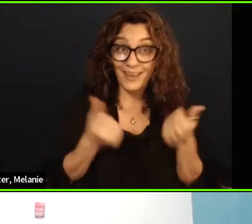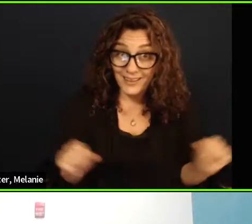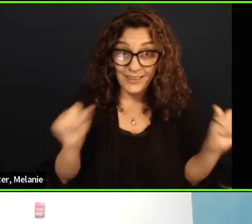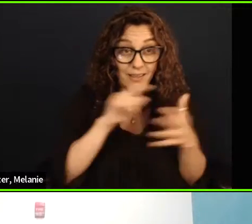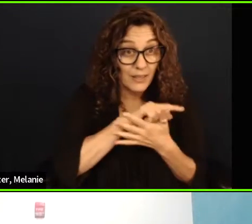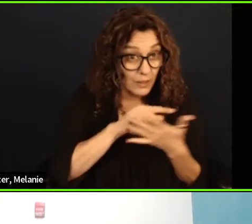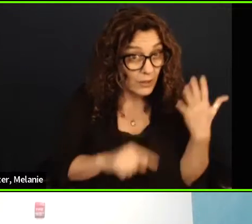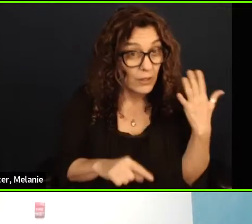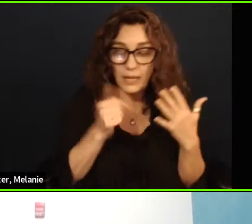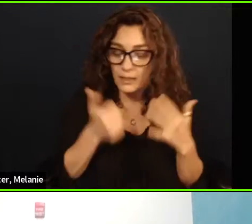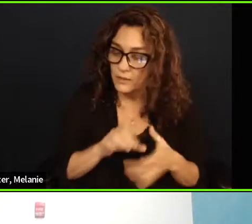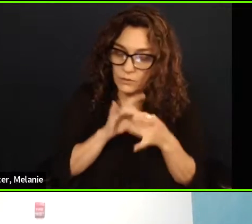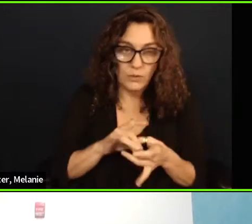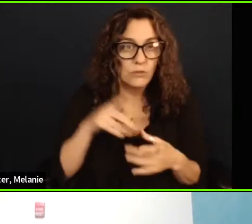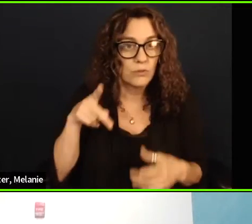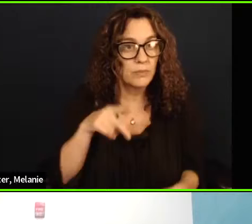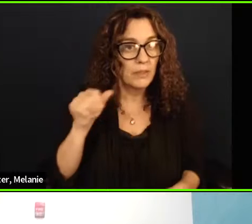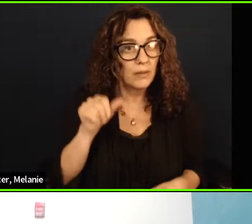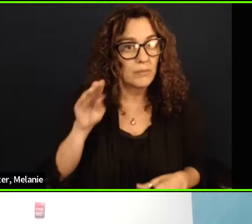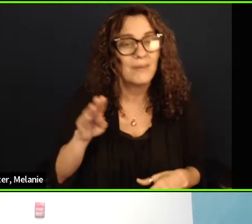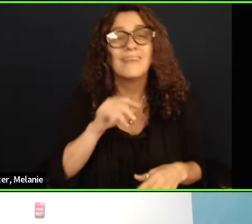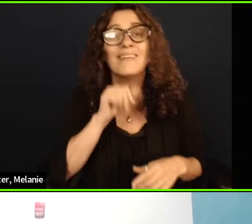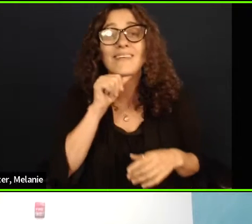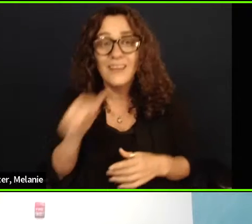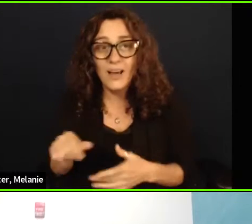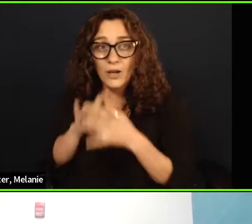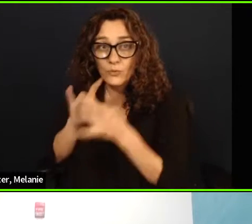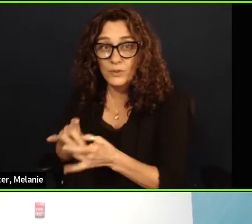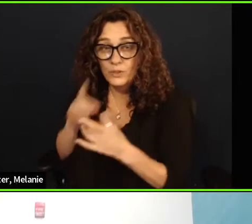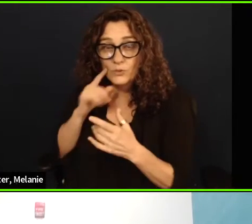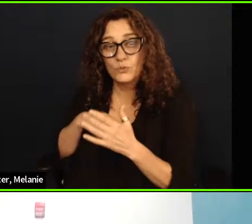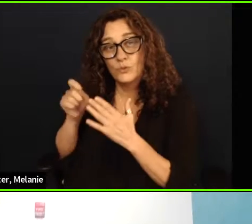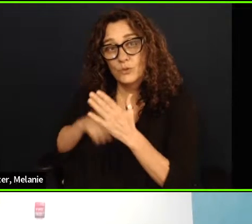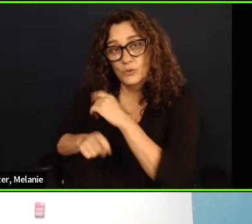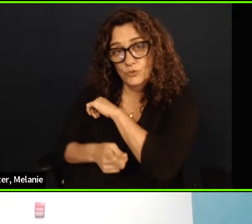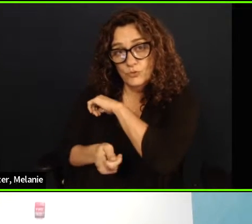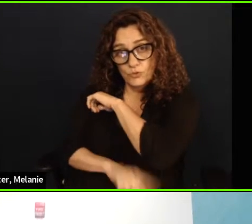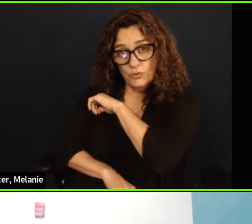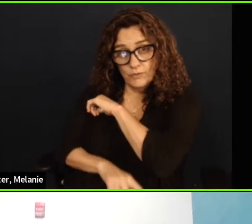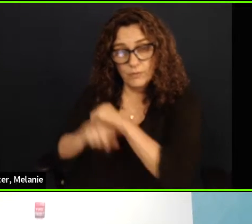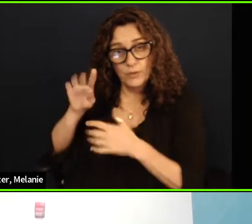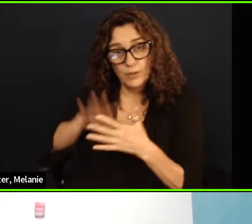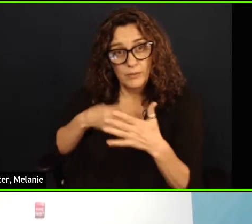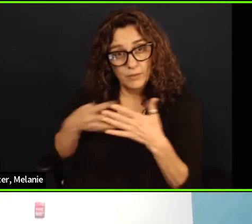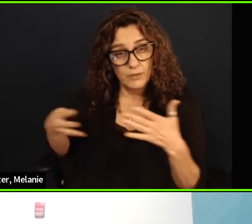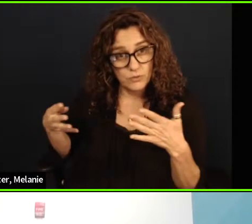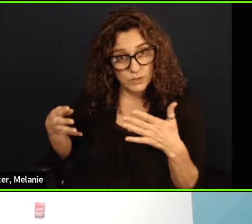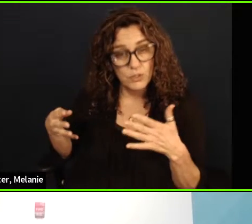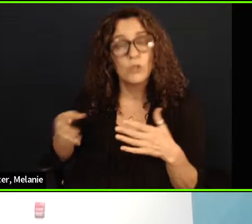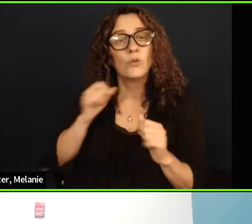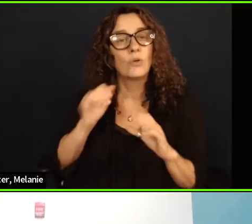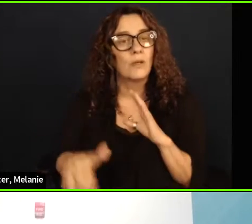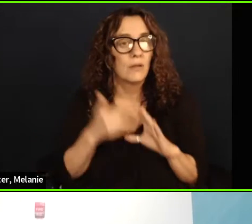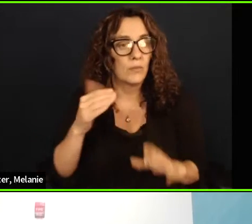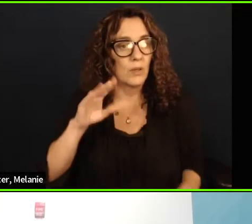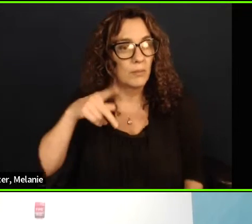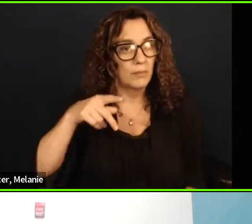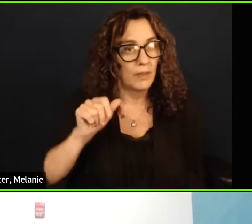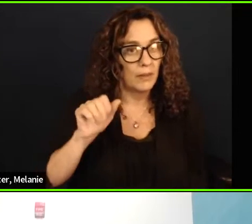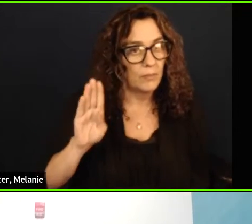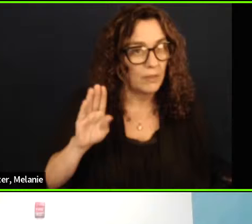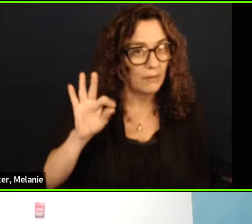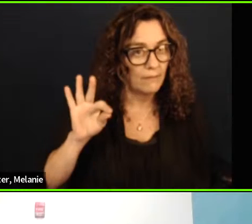the PAB that do not involve the draft disciplinary matrix, you can forward them to